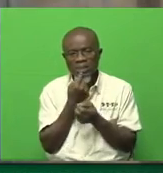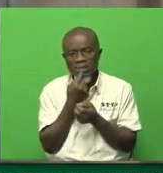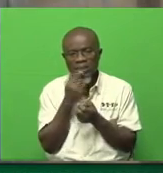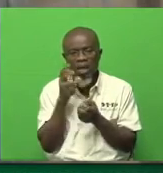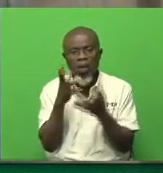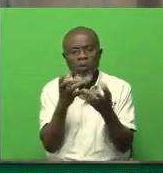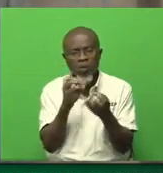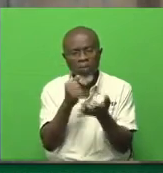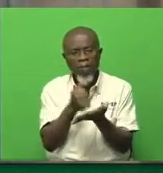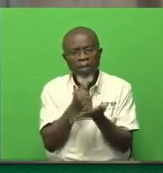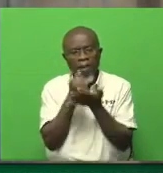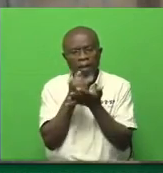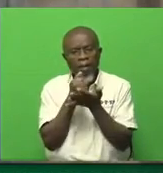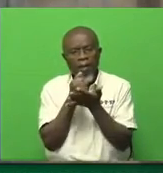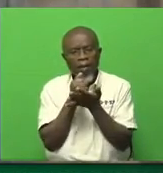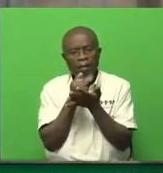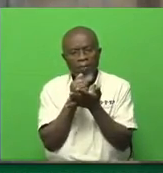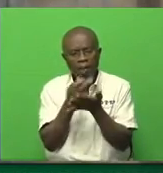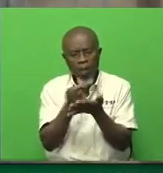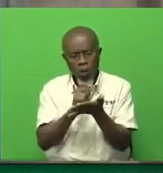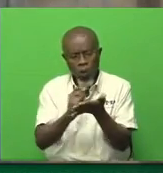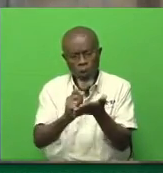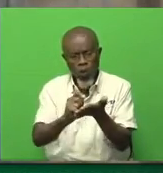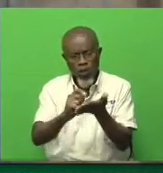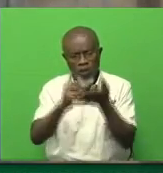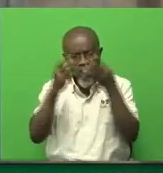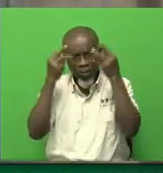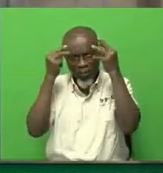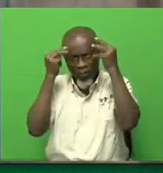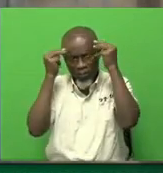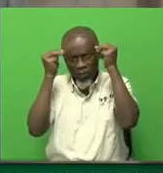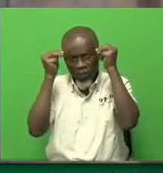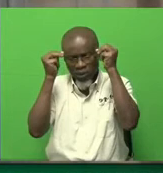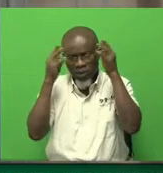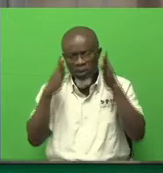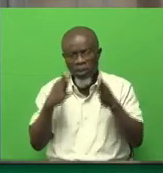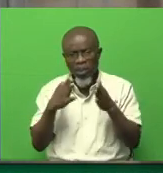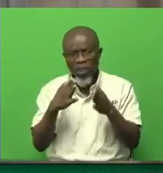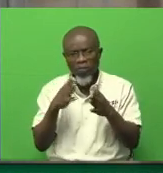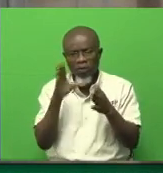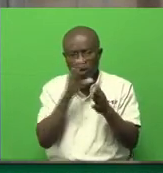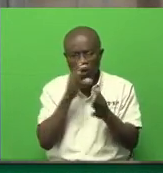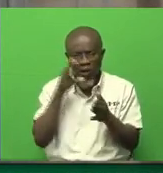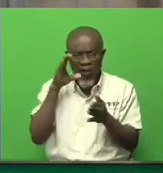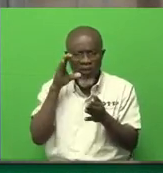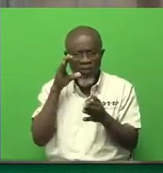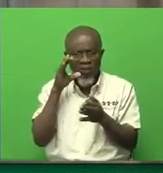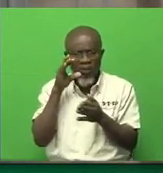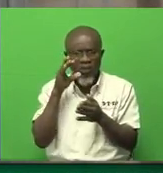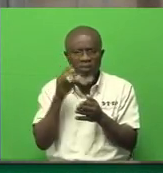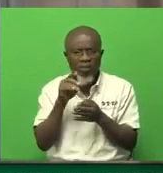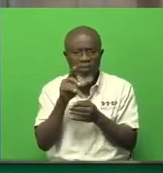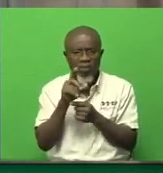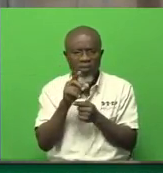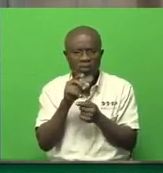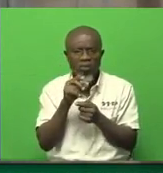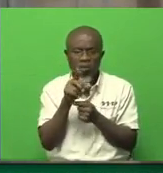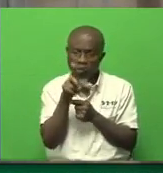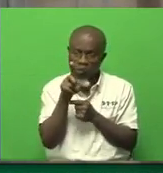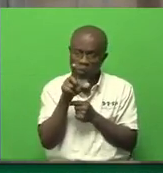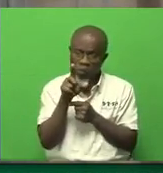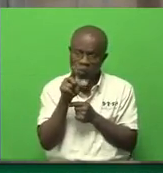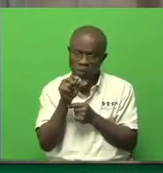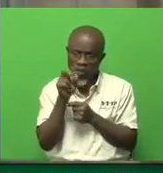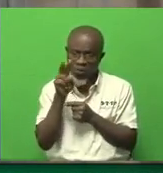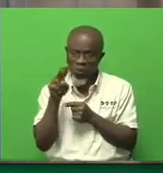with the rotary minister of agricultural land and Fisheries on October 2021 on behalf of the residents and